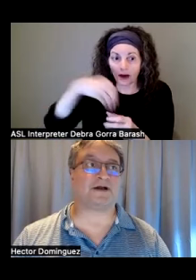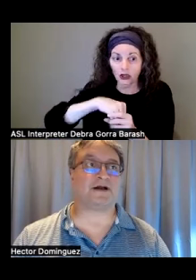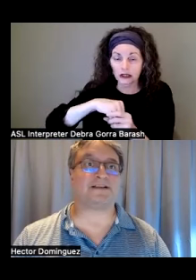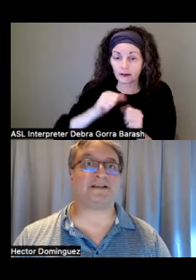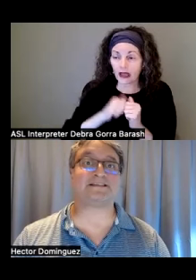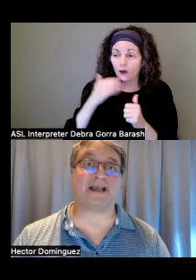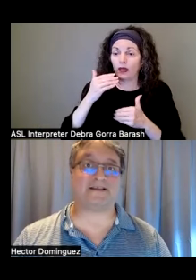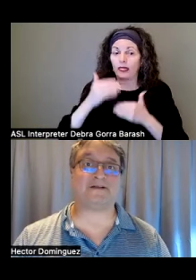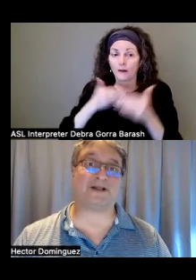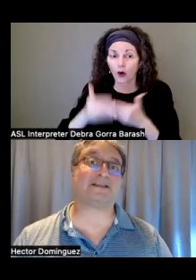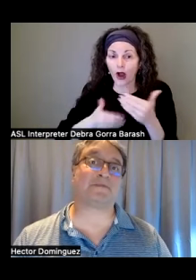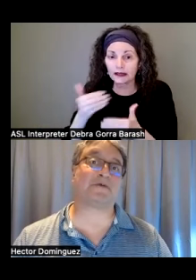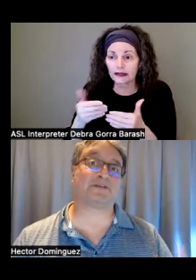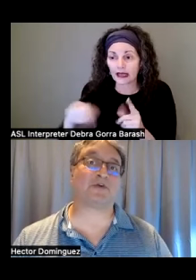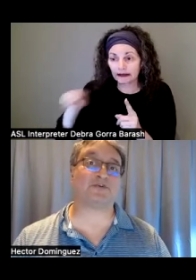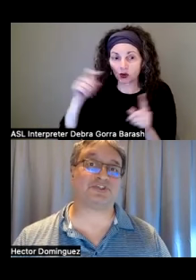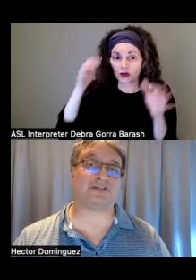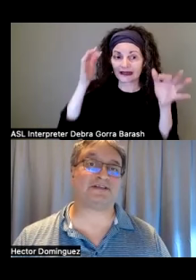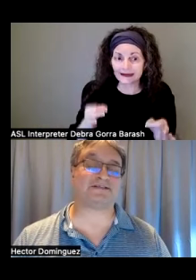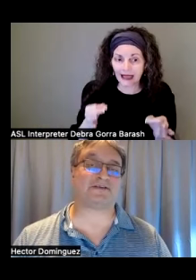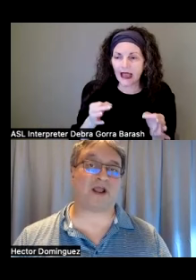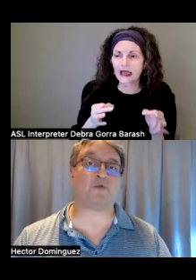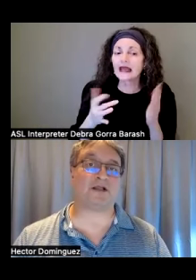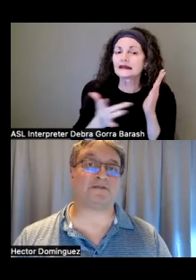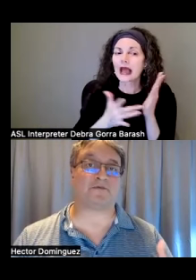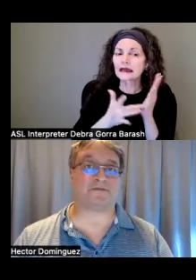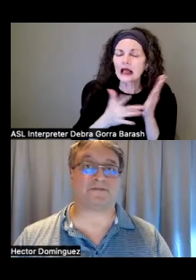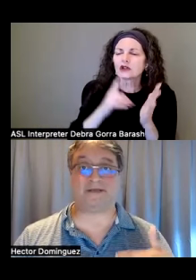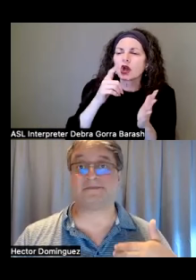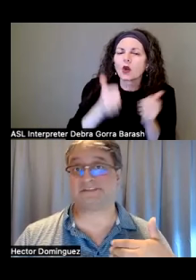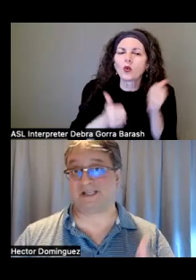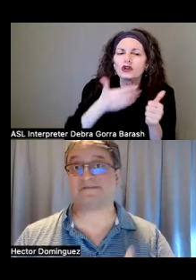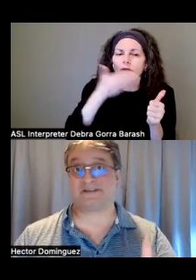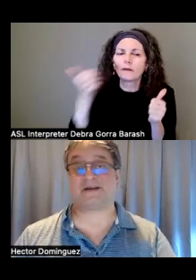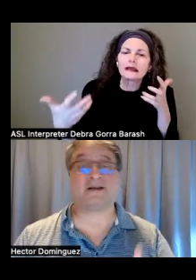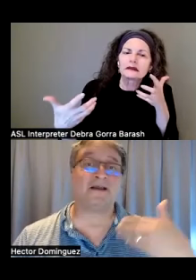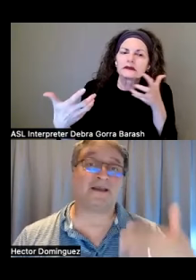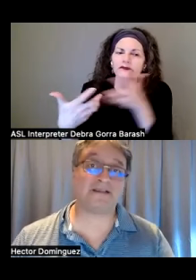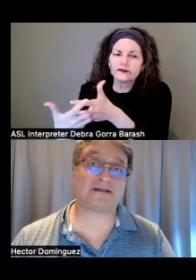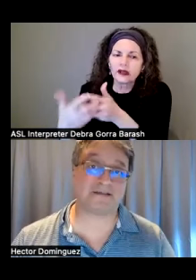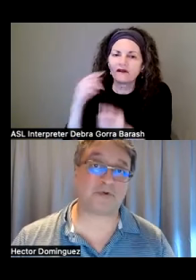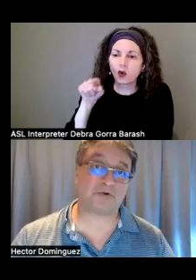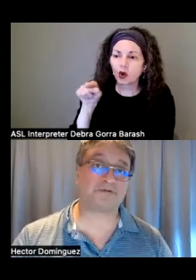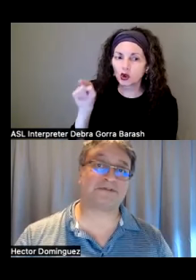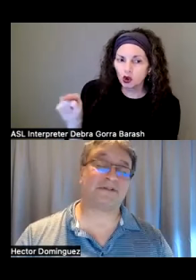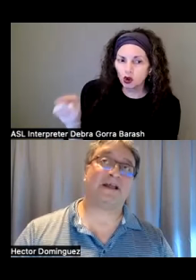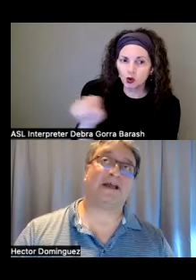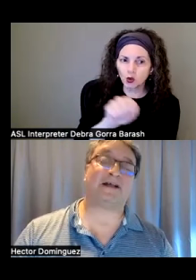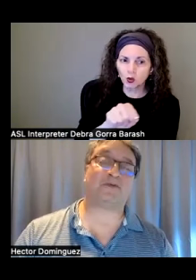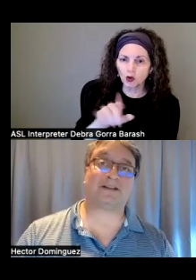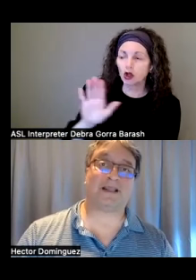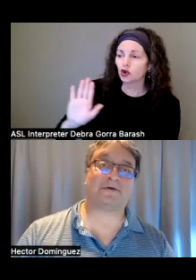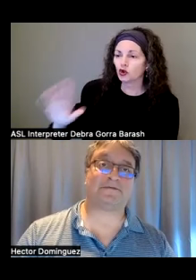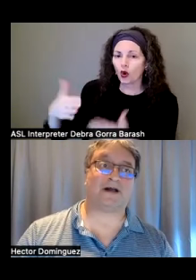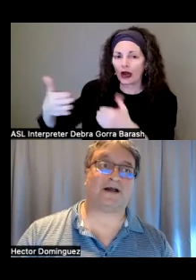of deciding what type of technology is the right one for themselves in their neighborhoods,